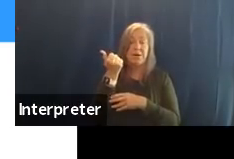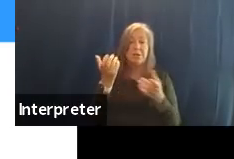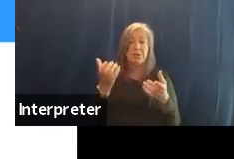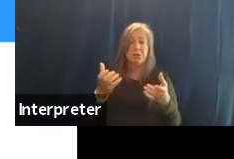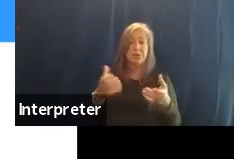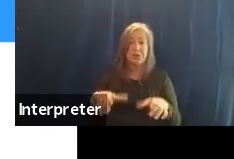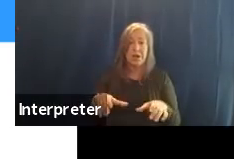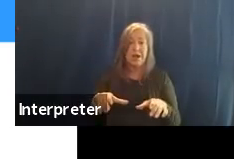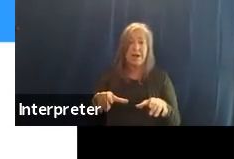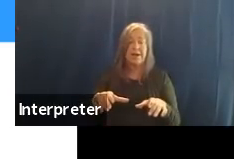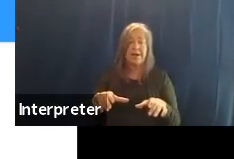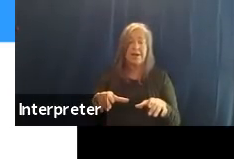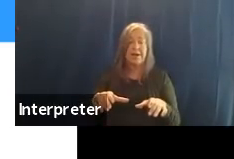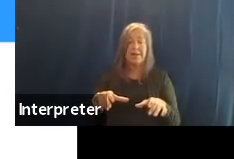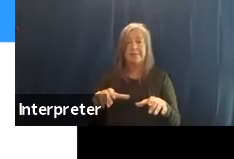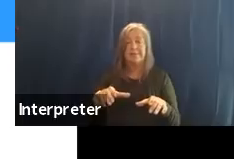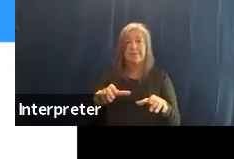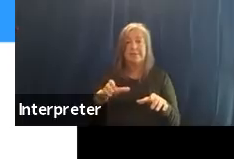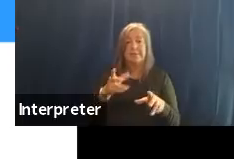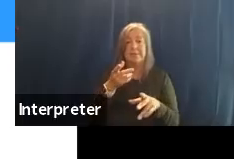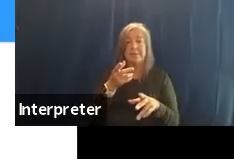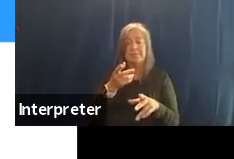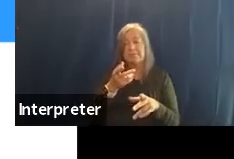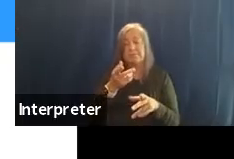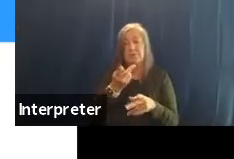open. So that is our goal.